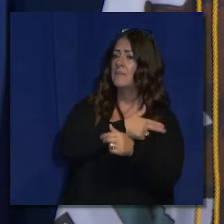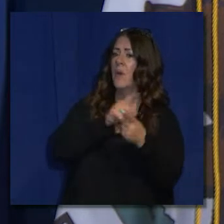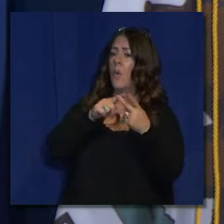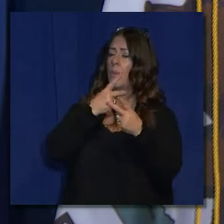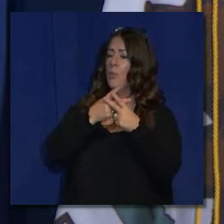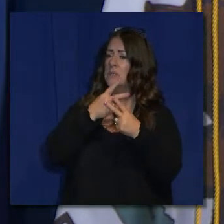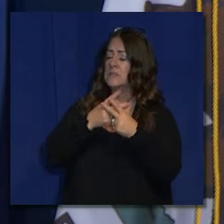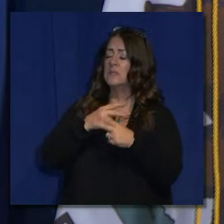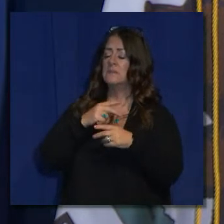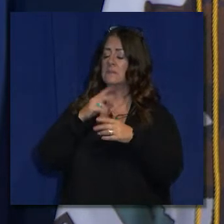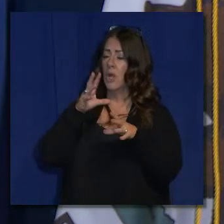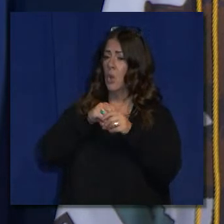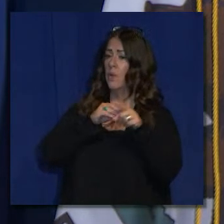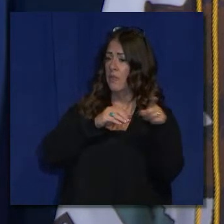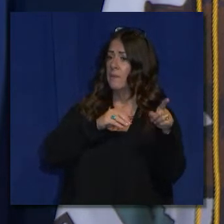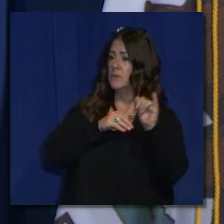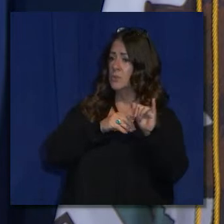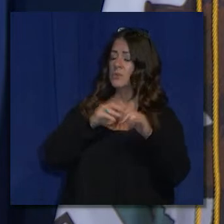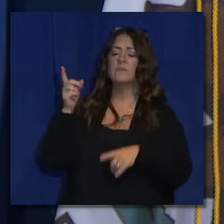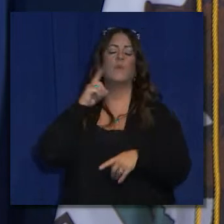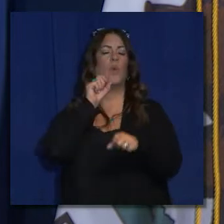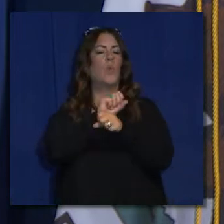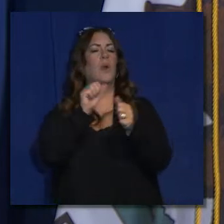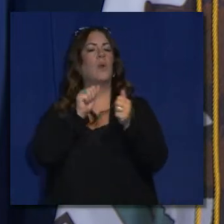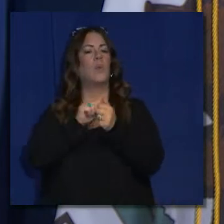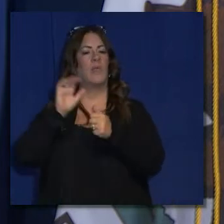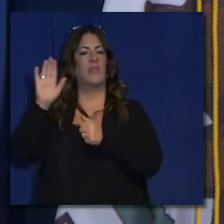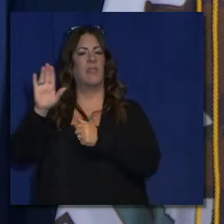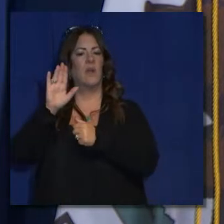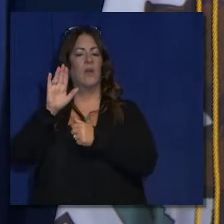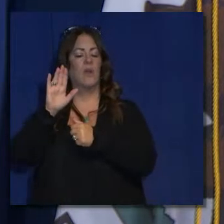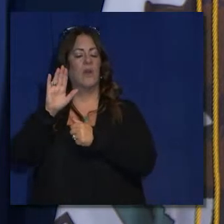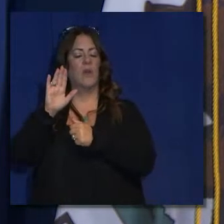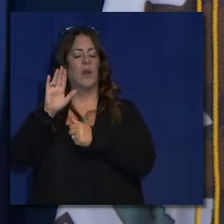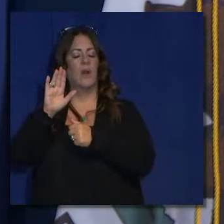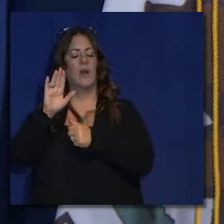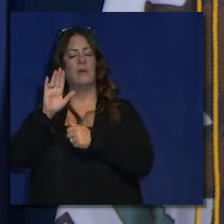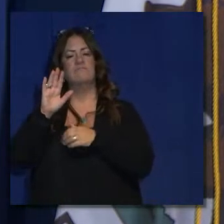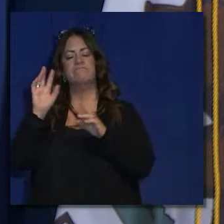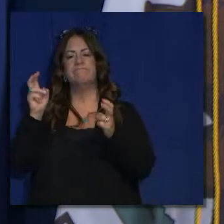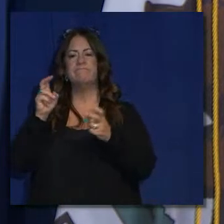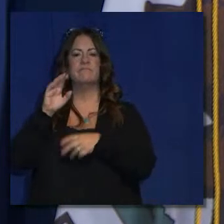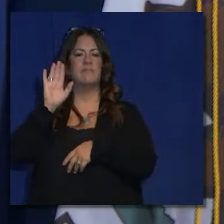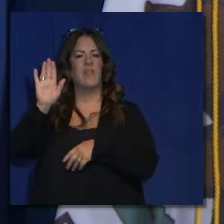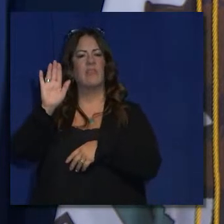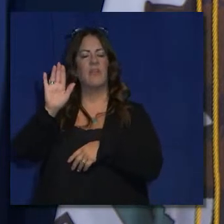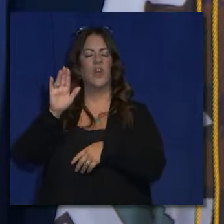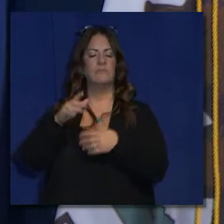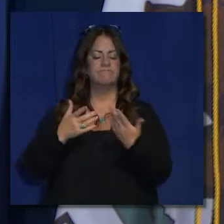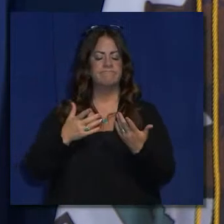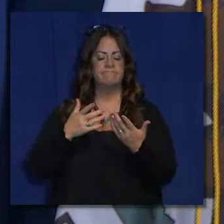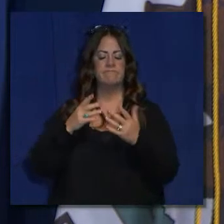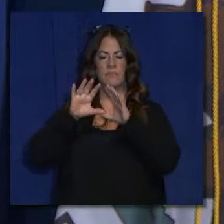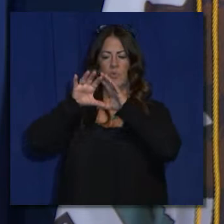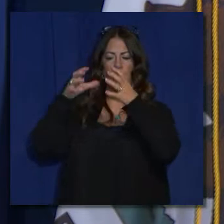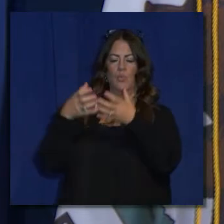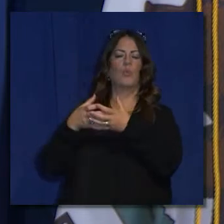are working through collective bargaining on payments that would also extend to those in similar settings in